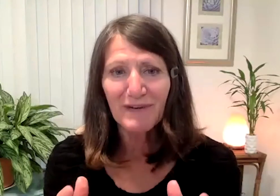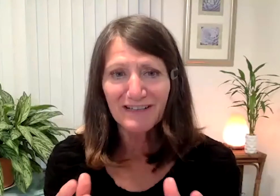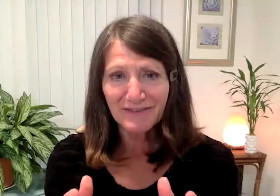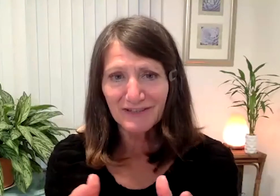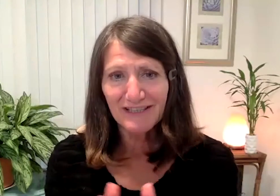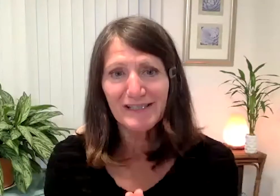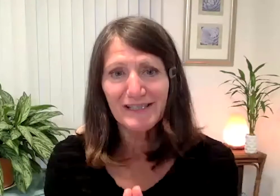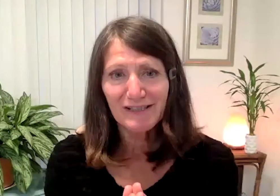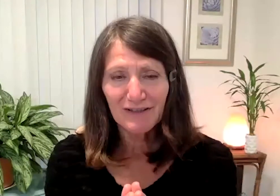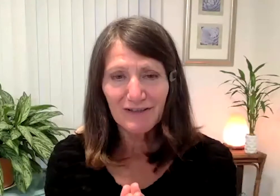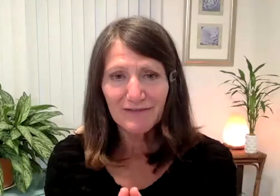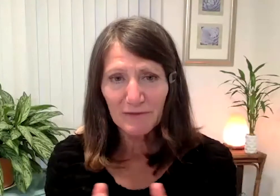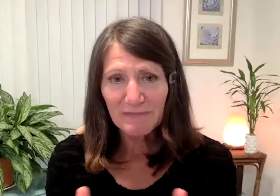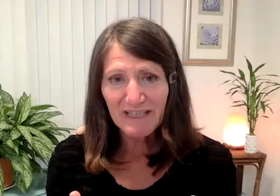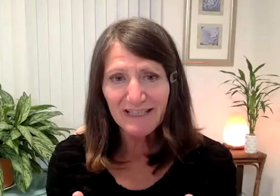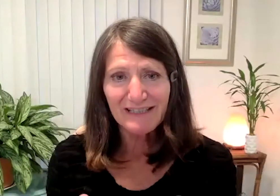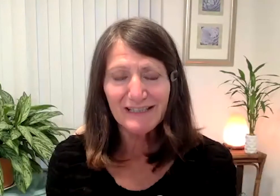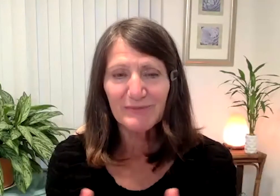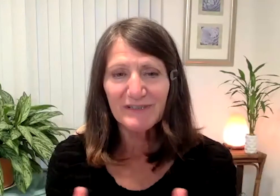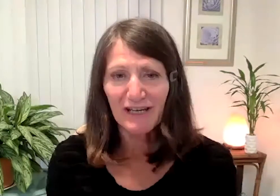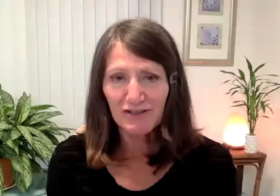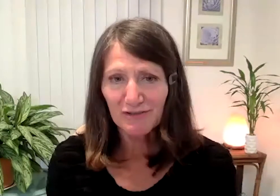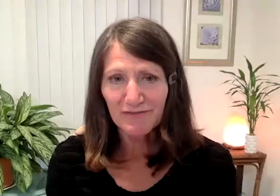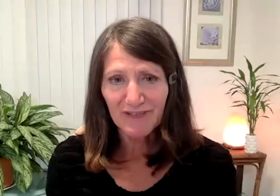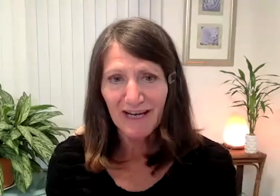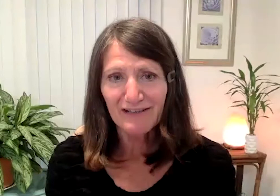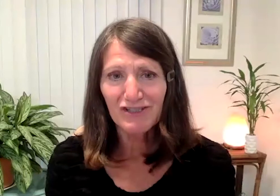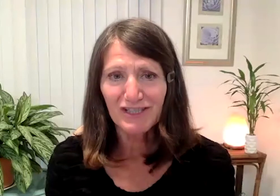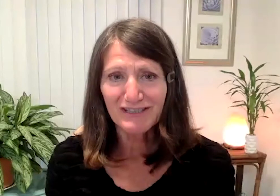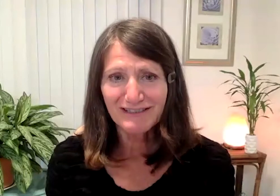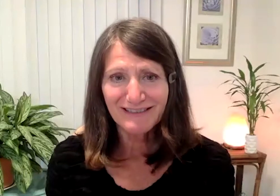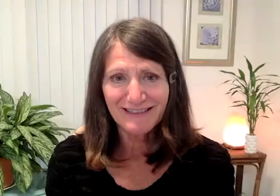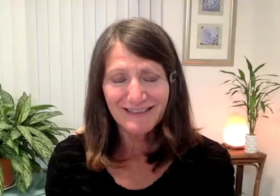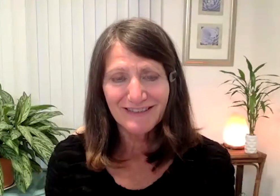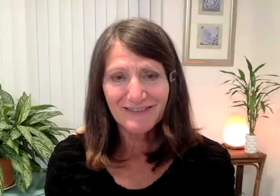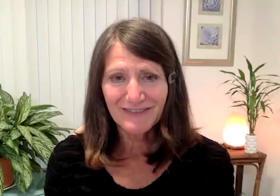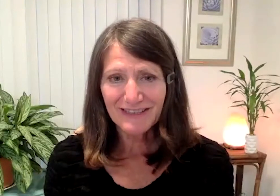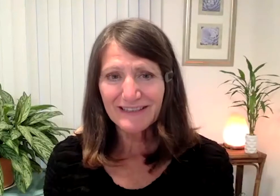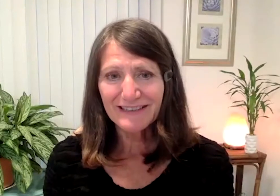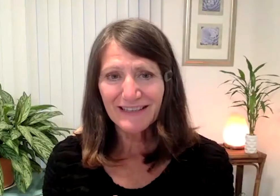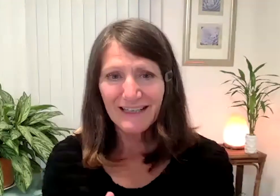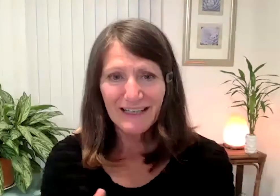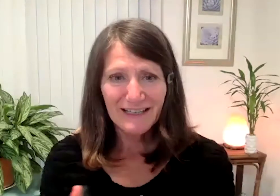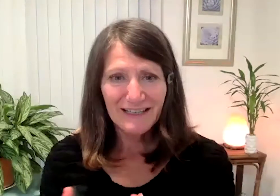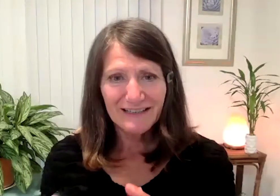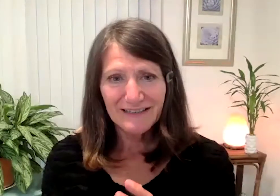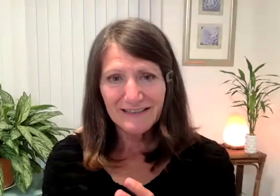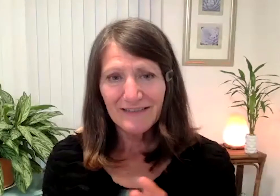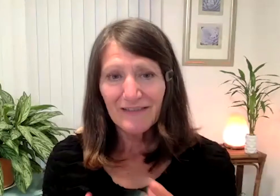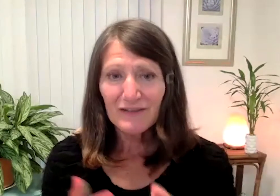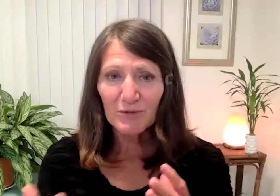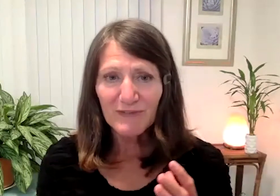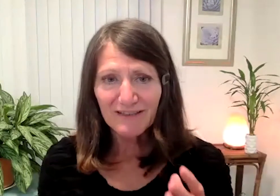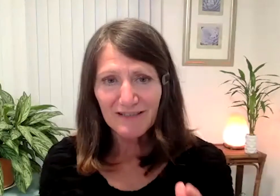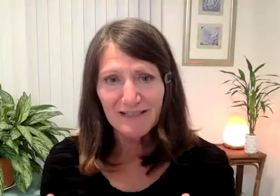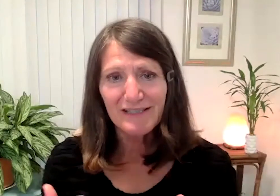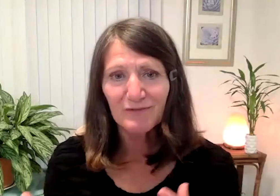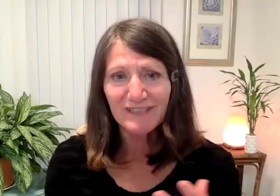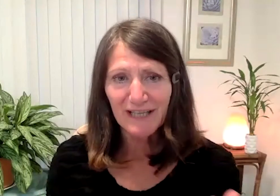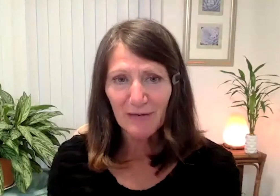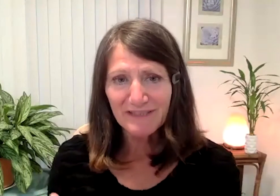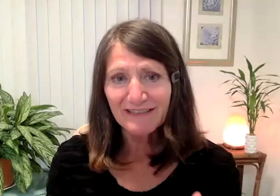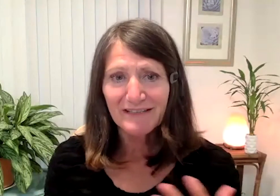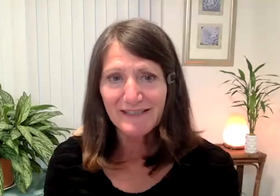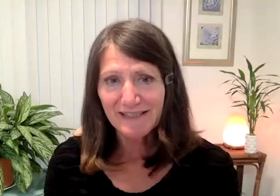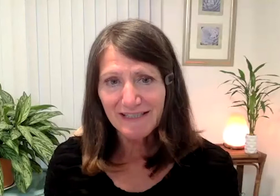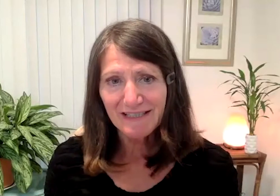part of mindfulness for me is the potential for action. Right? That the awareness of